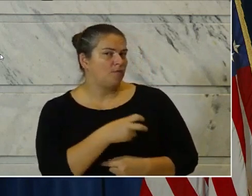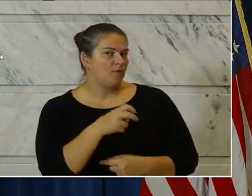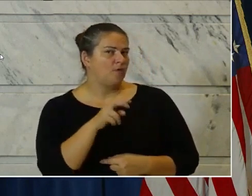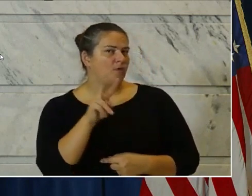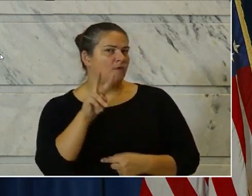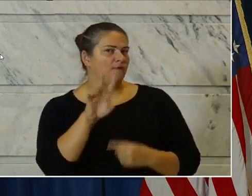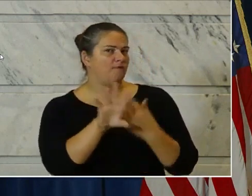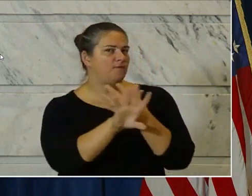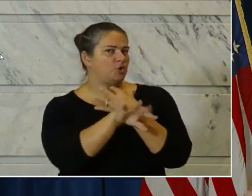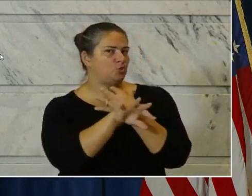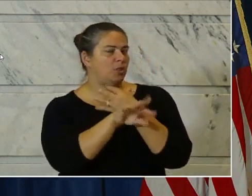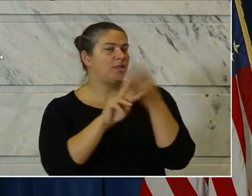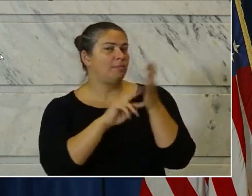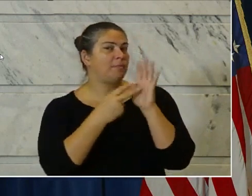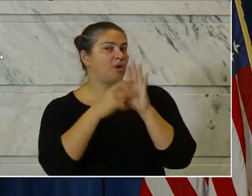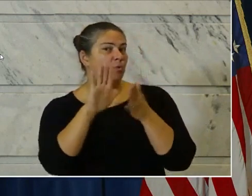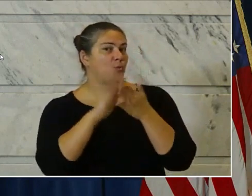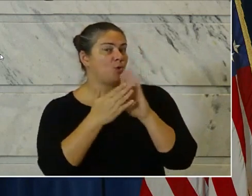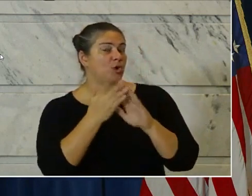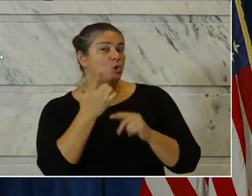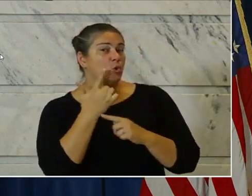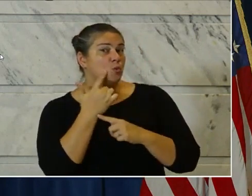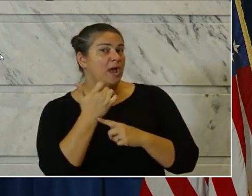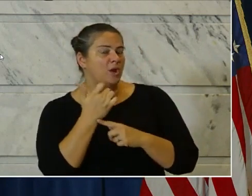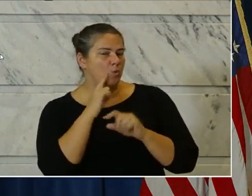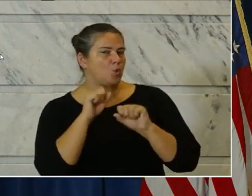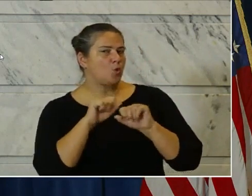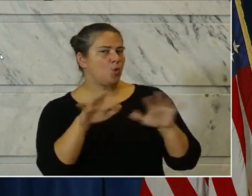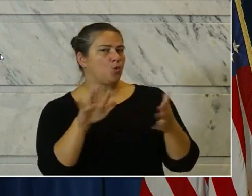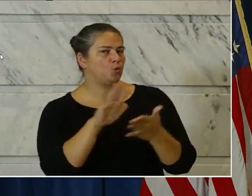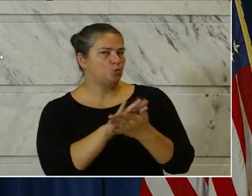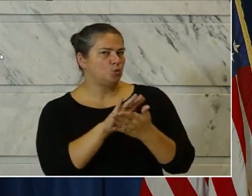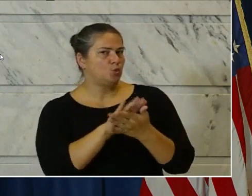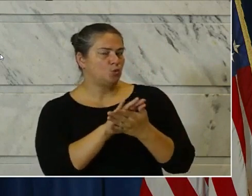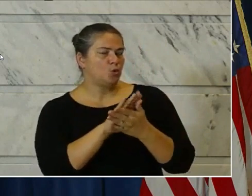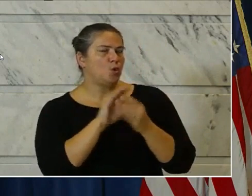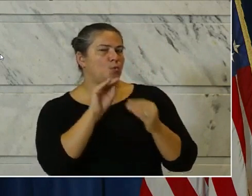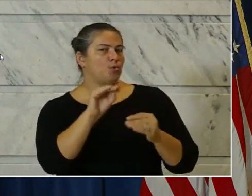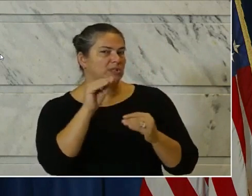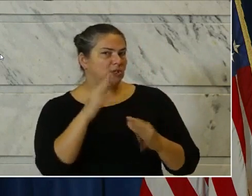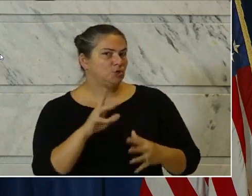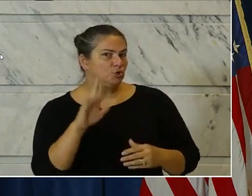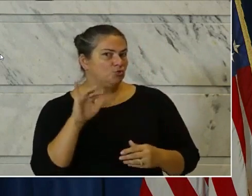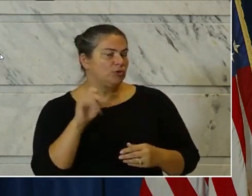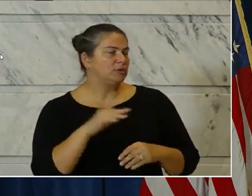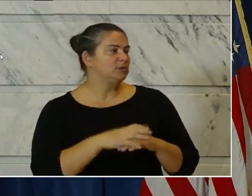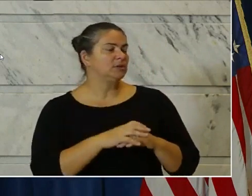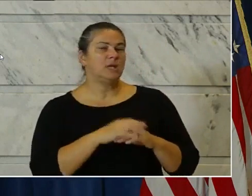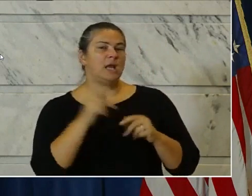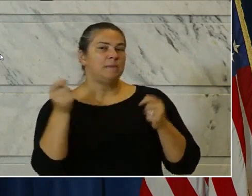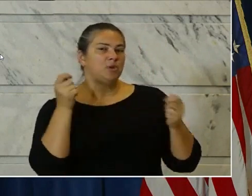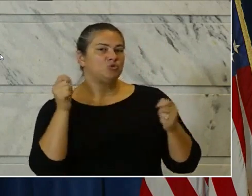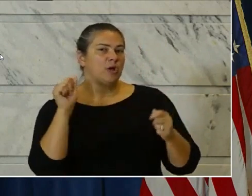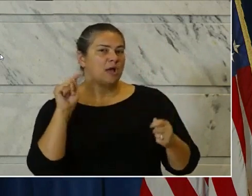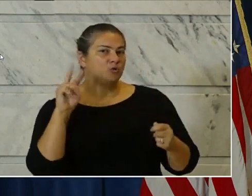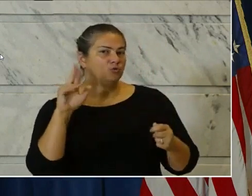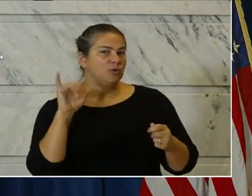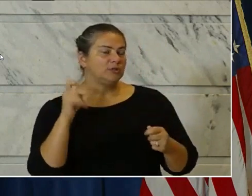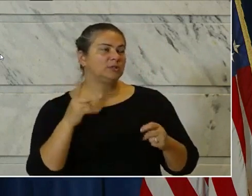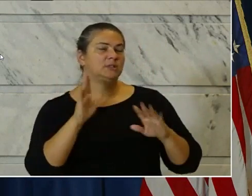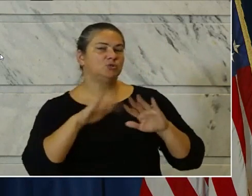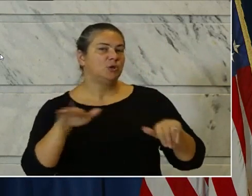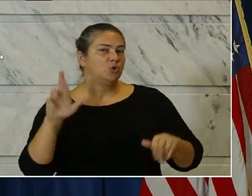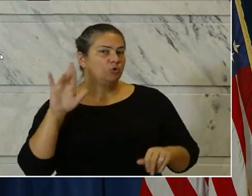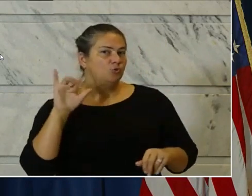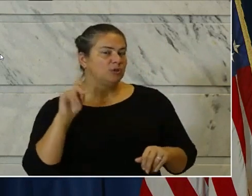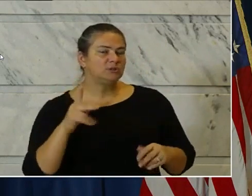means your community has so much spread that it is going through your schools. You're putting teachers at risk. You're putting administrators at risk. It is